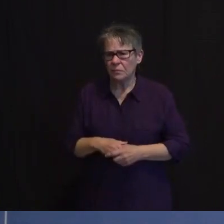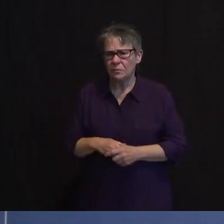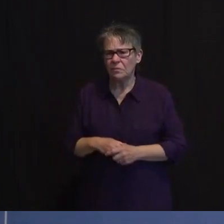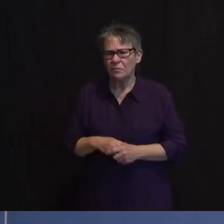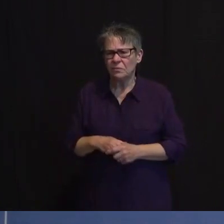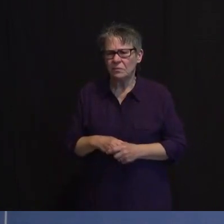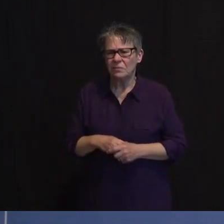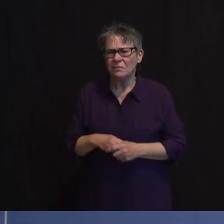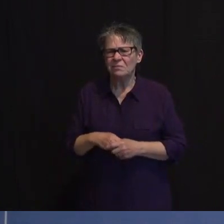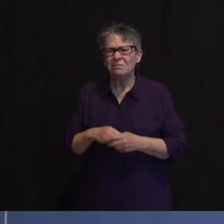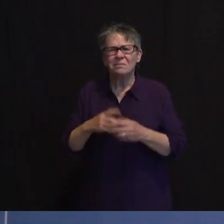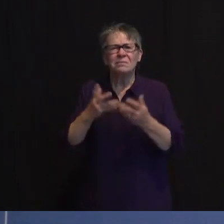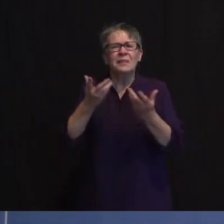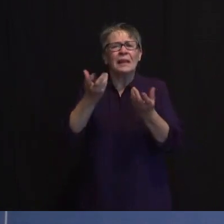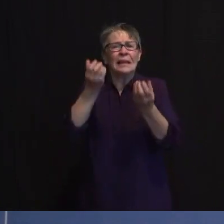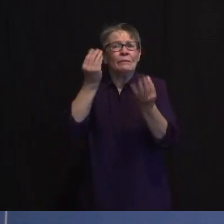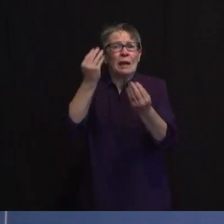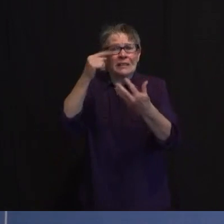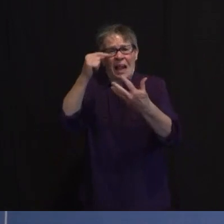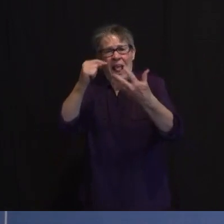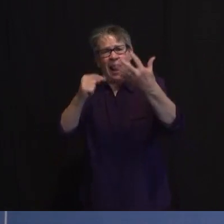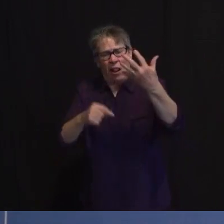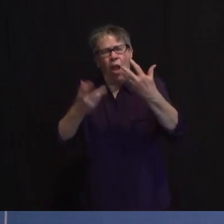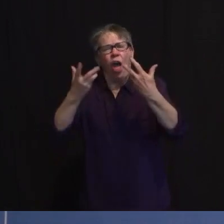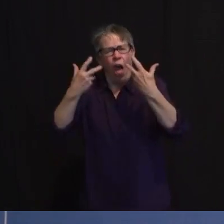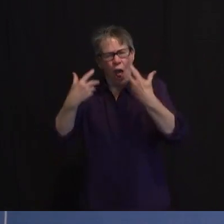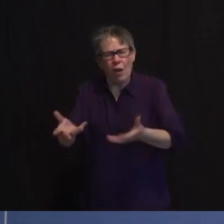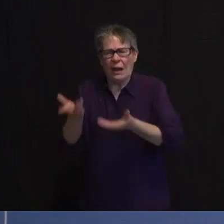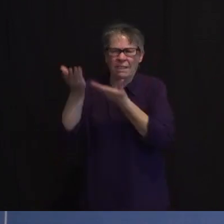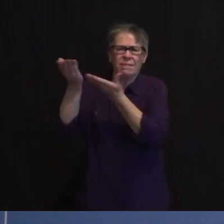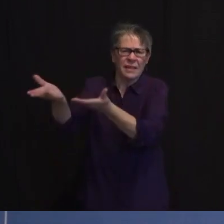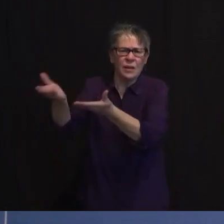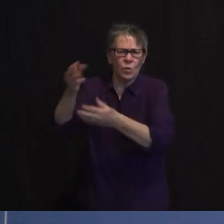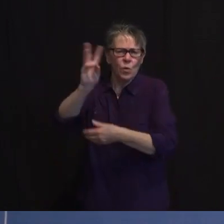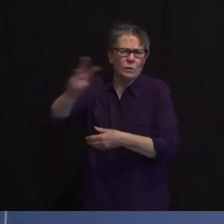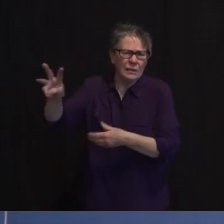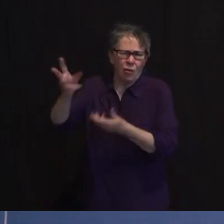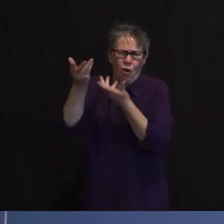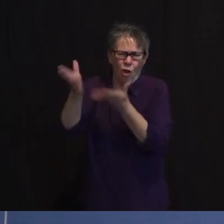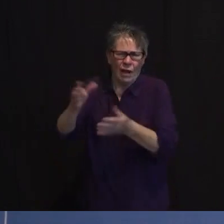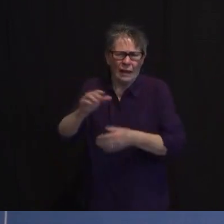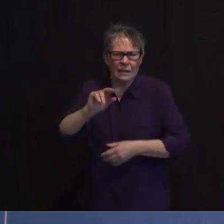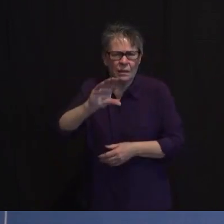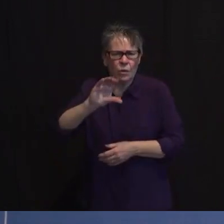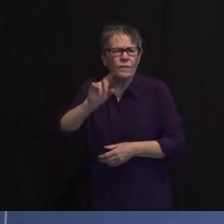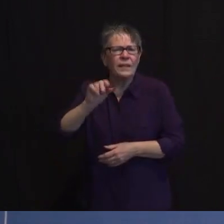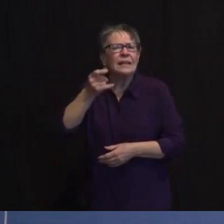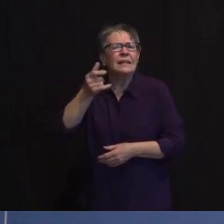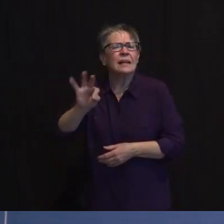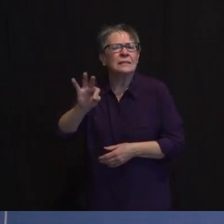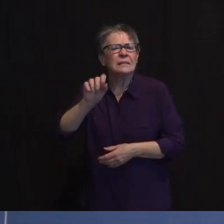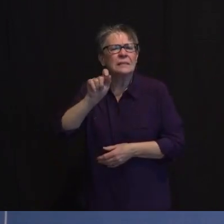committees dating back to the Quinlan situation, so they pretty much